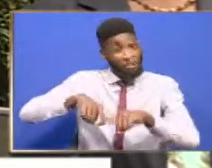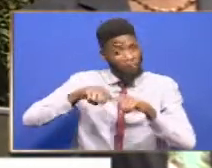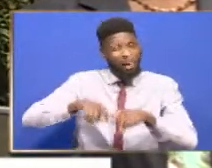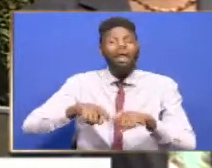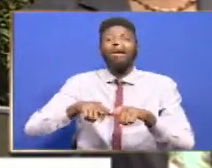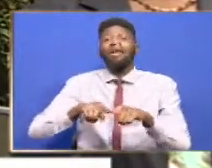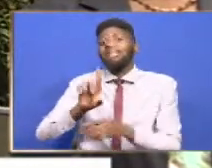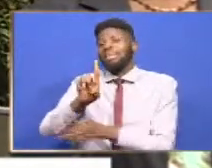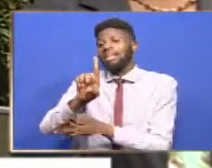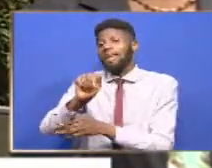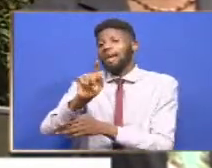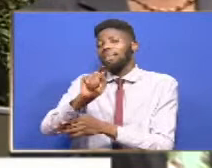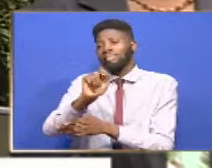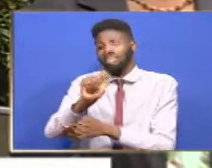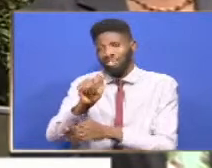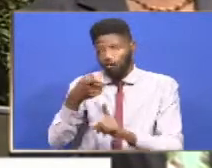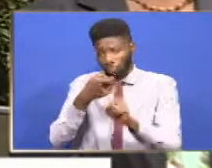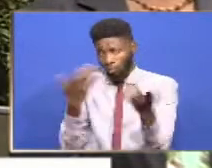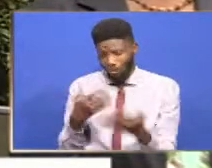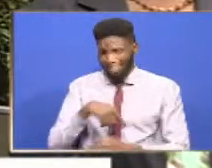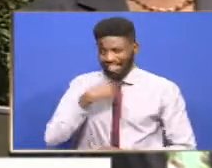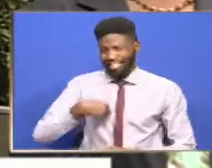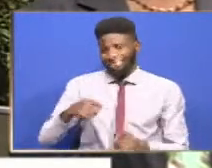from China and other places.